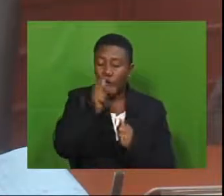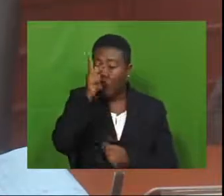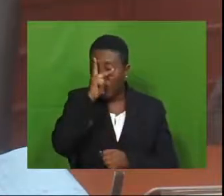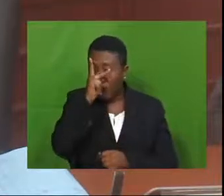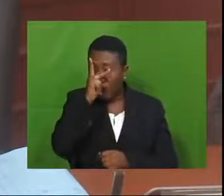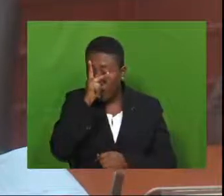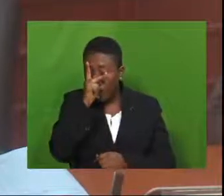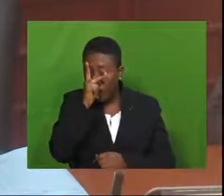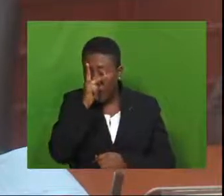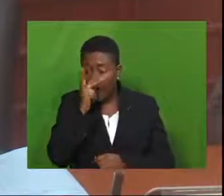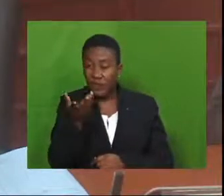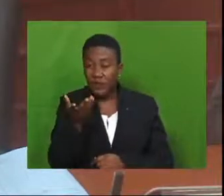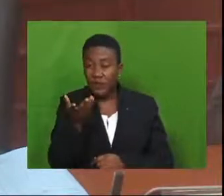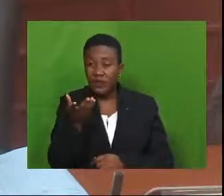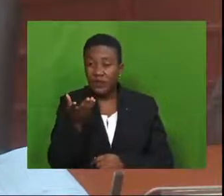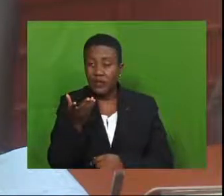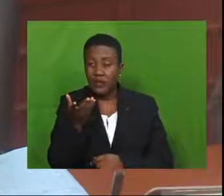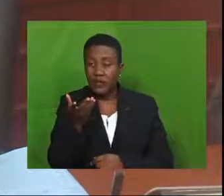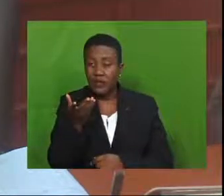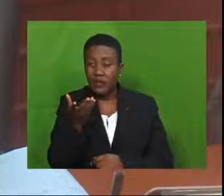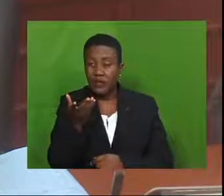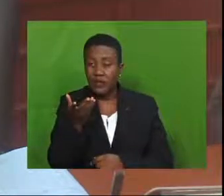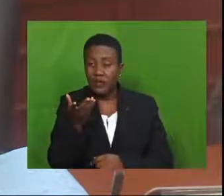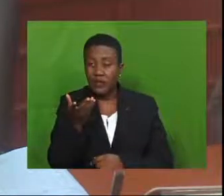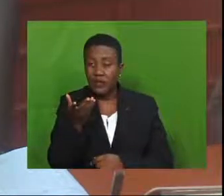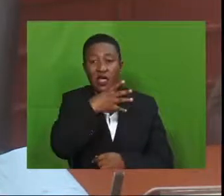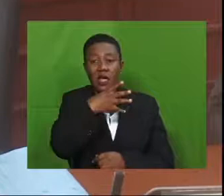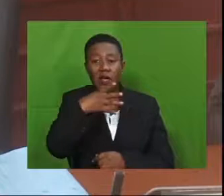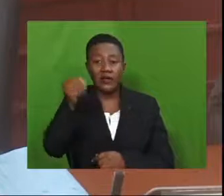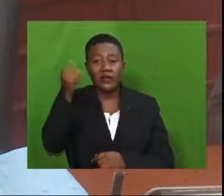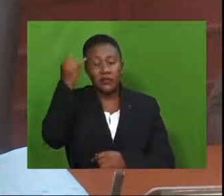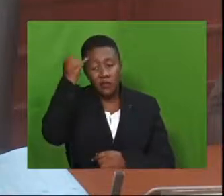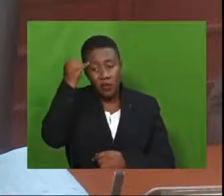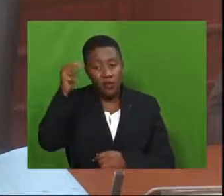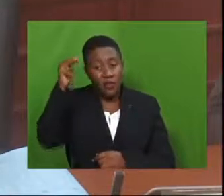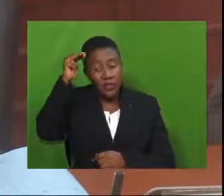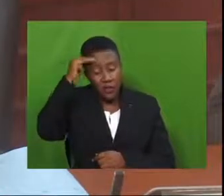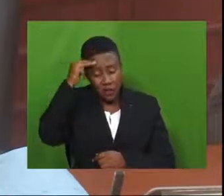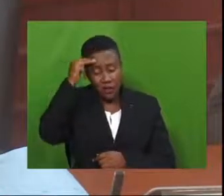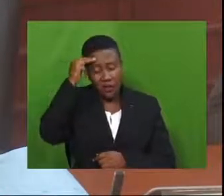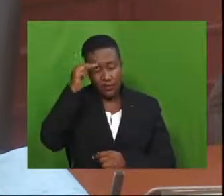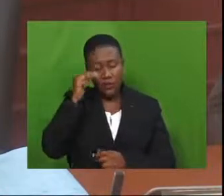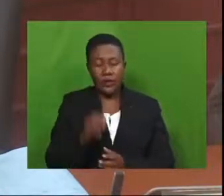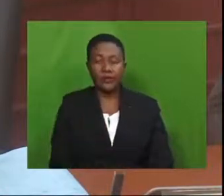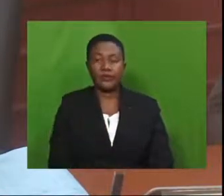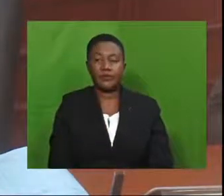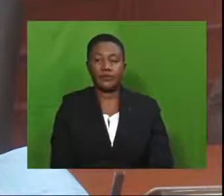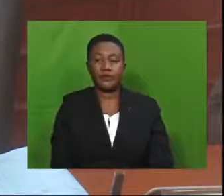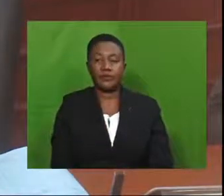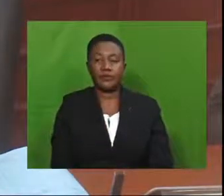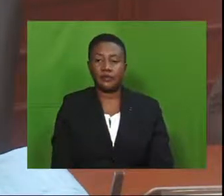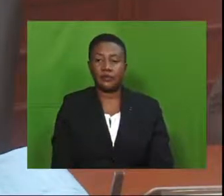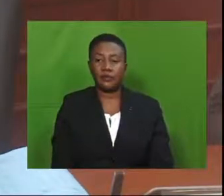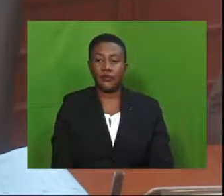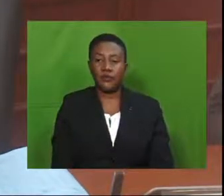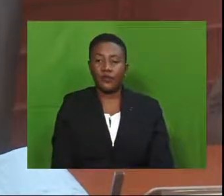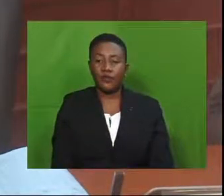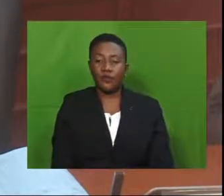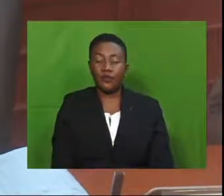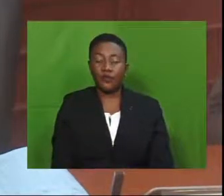Evans Atta-Mills, and more importantly, President John Dramani Mahama. It was his love